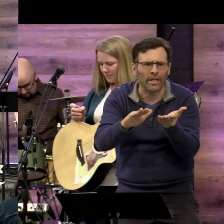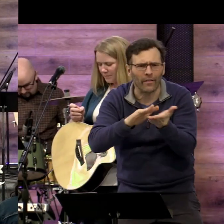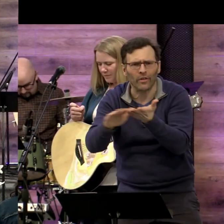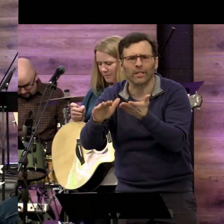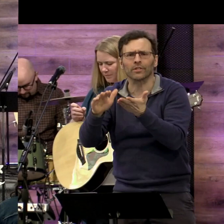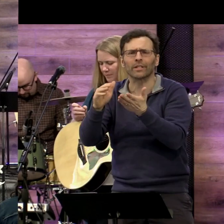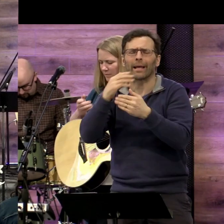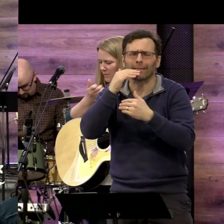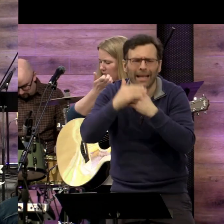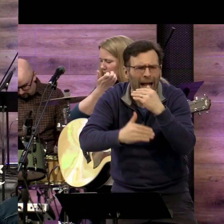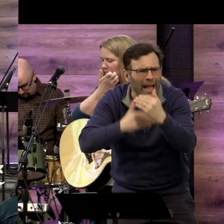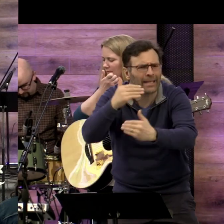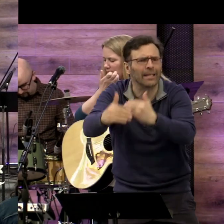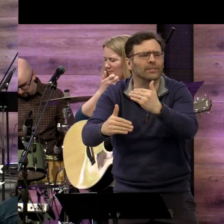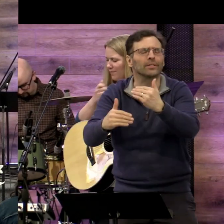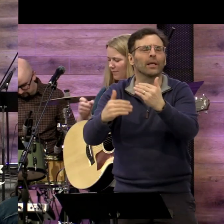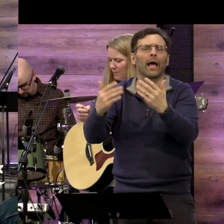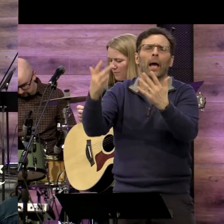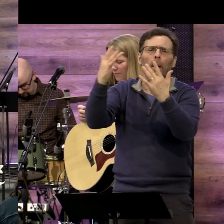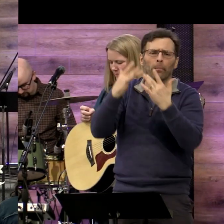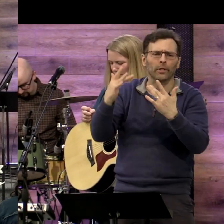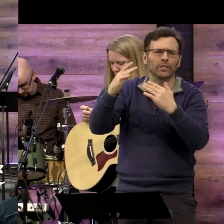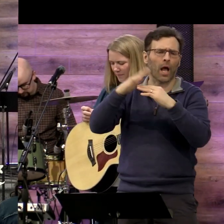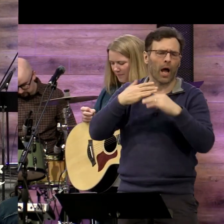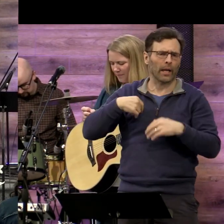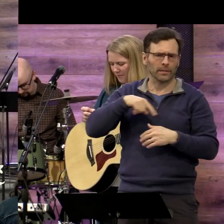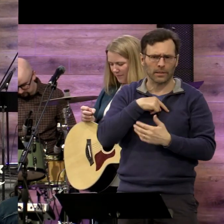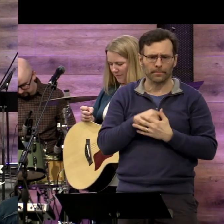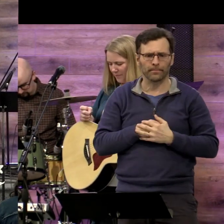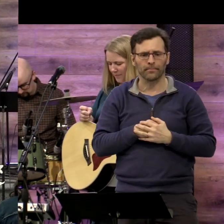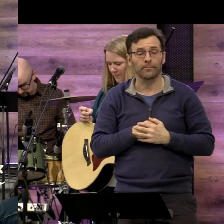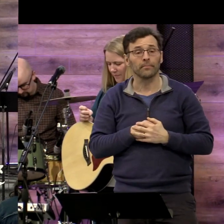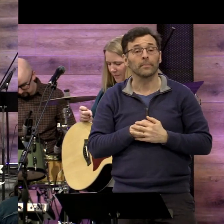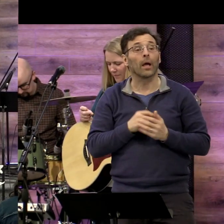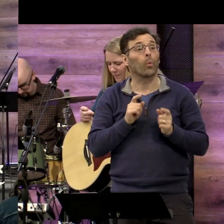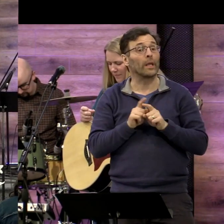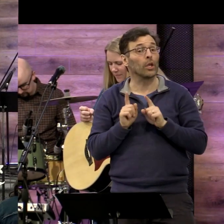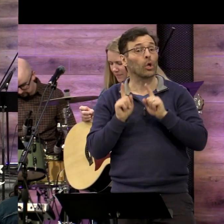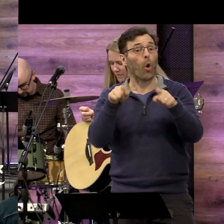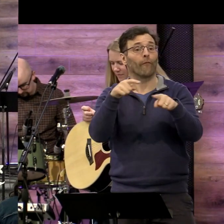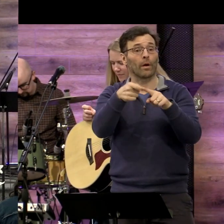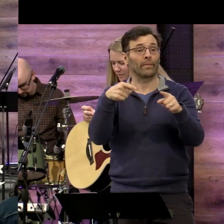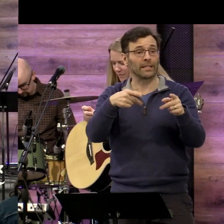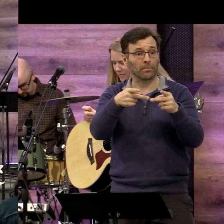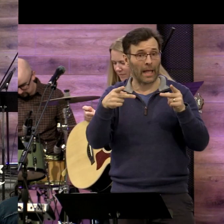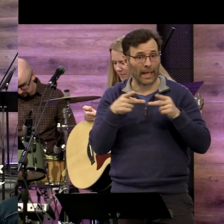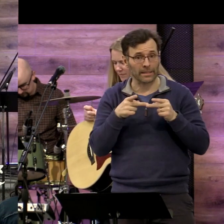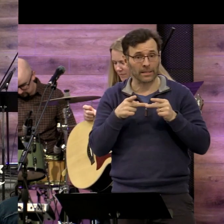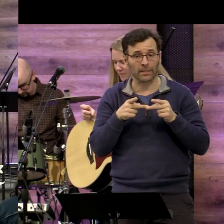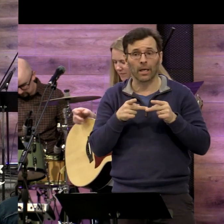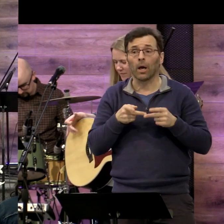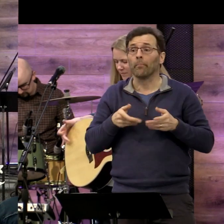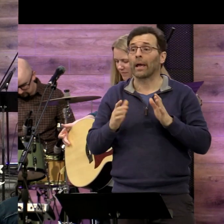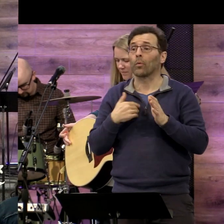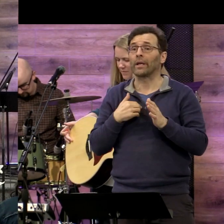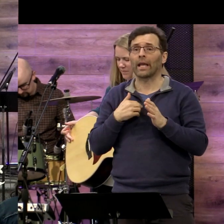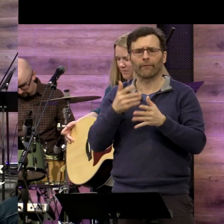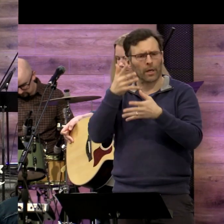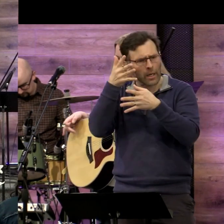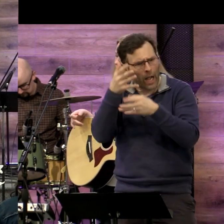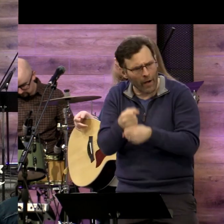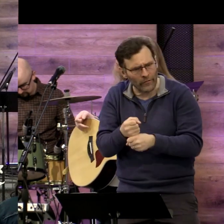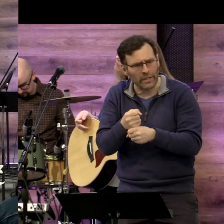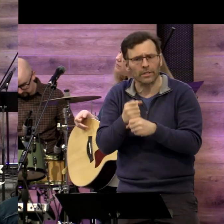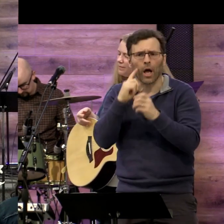and kindness and mercy upon us. As we go from this place, may we have confidence